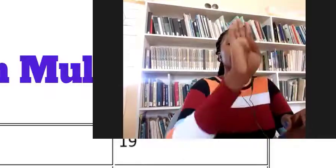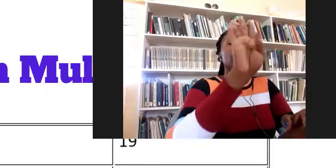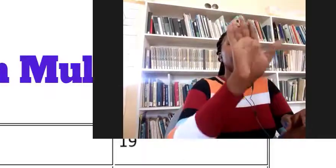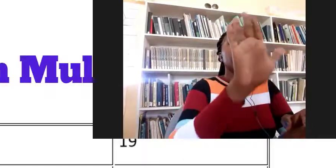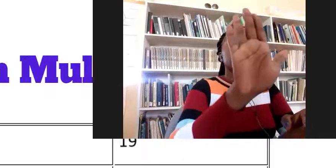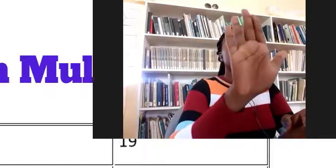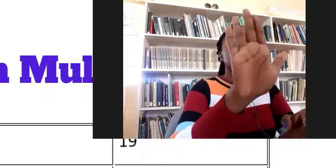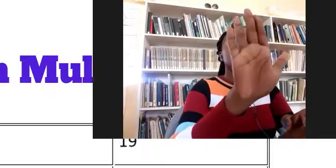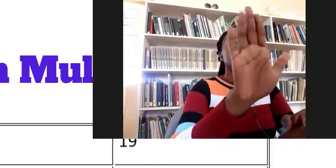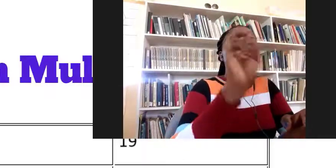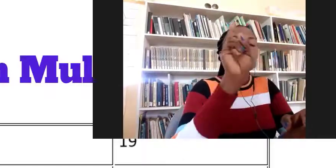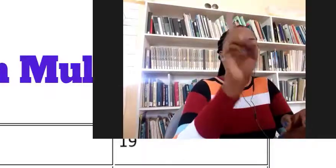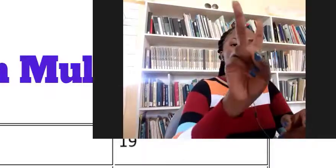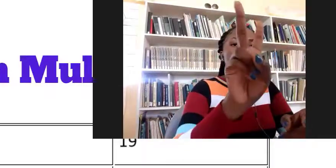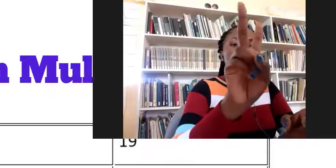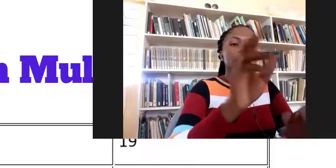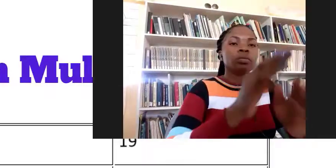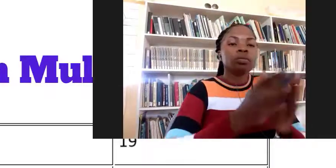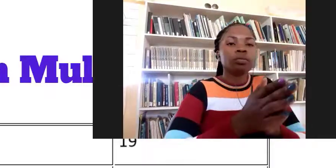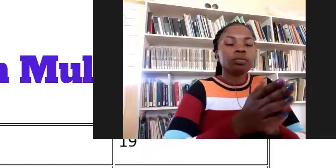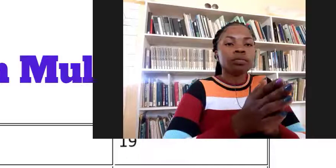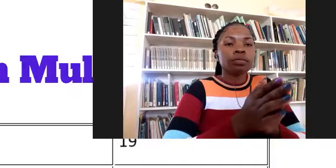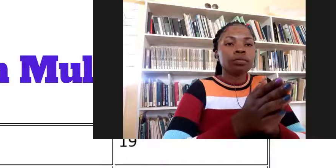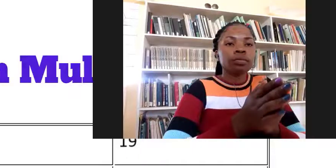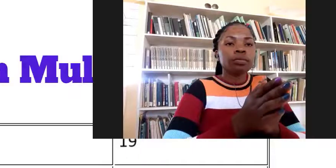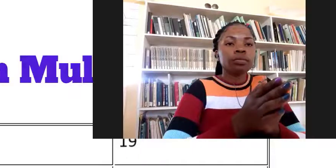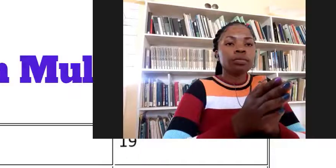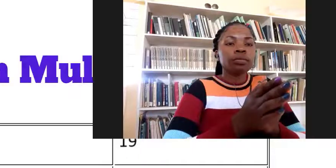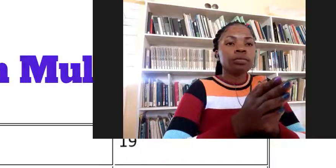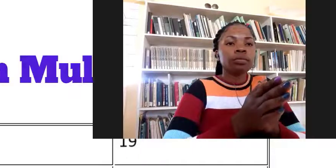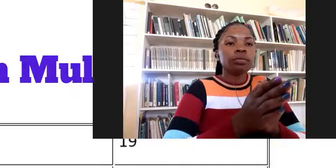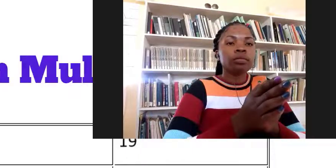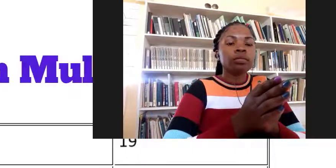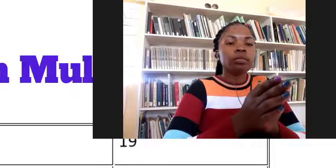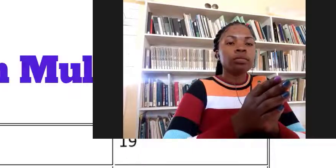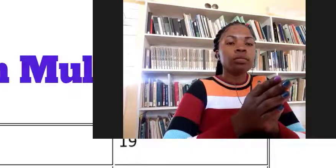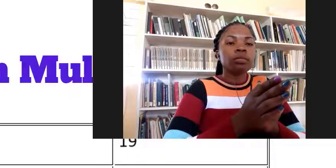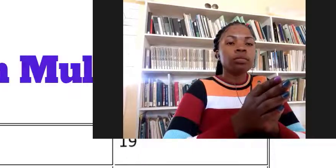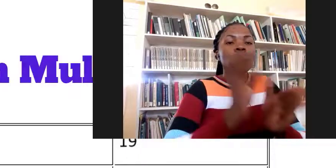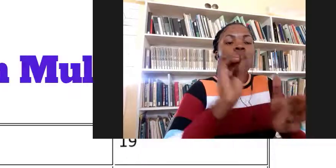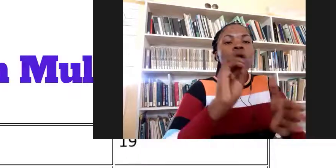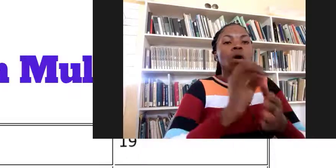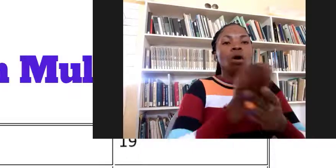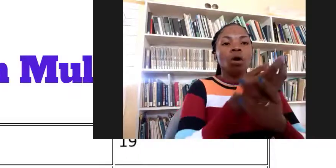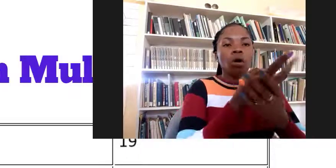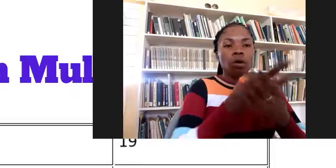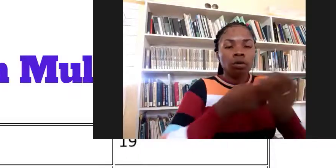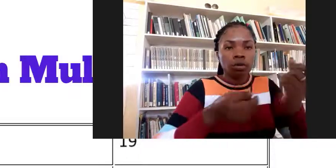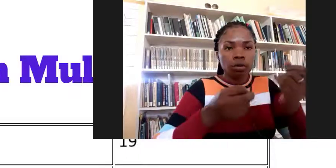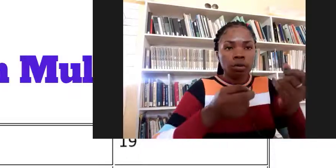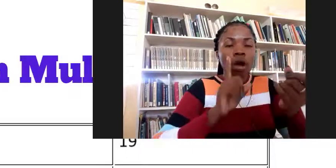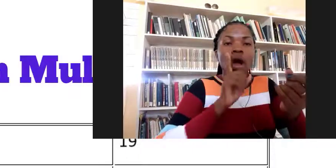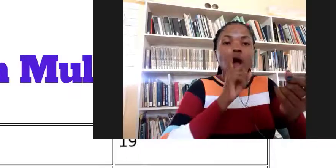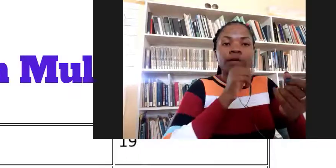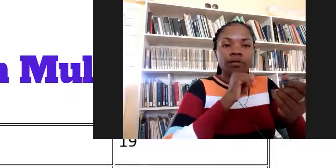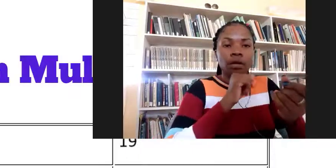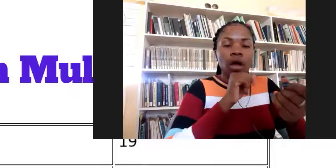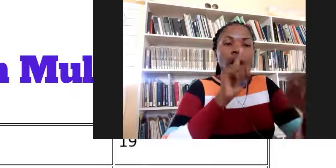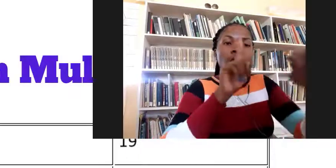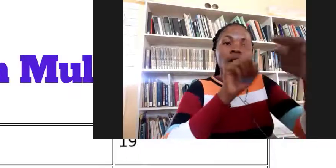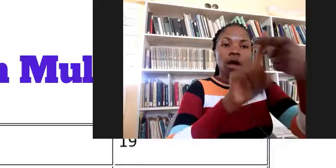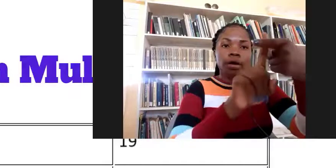And you can realize that when we take 352 plus 44 plus